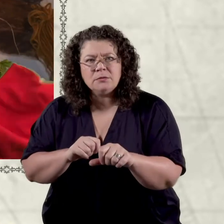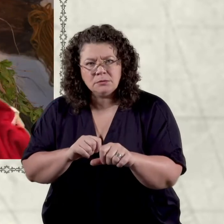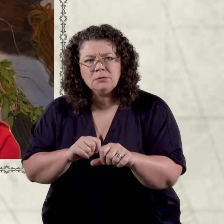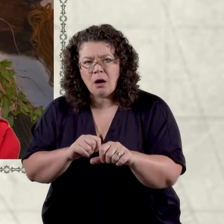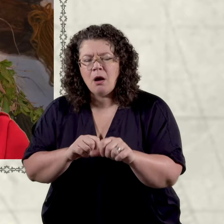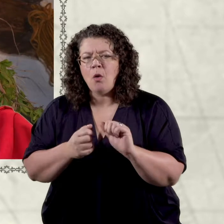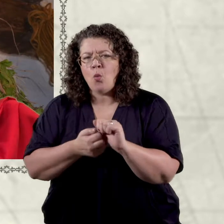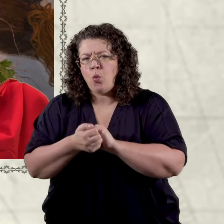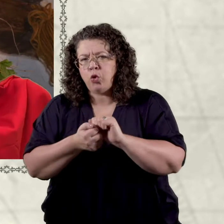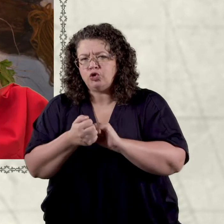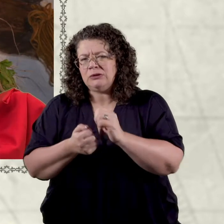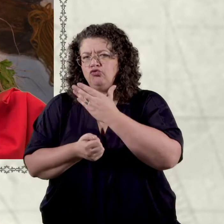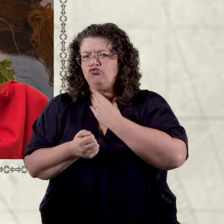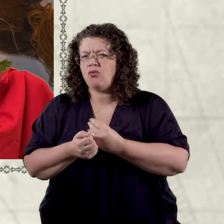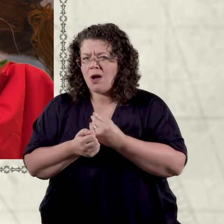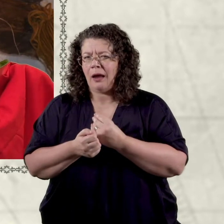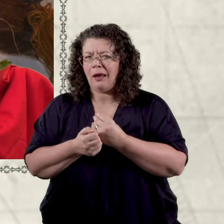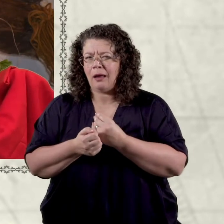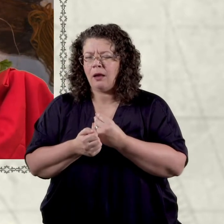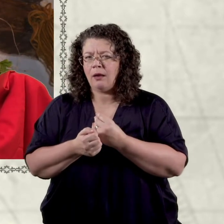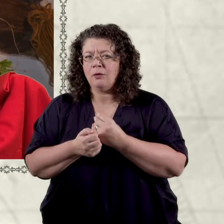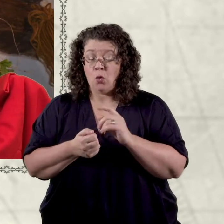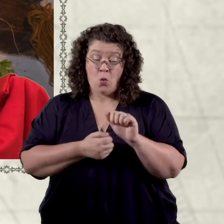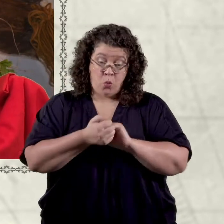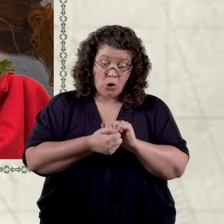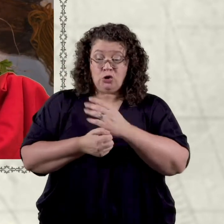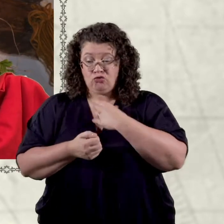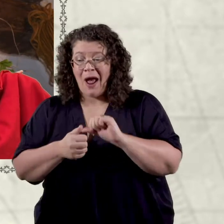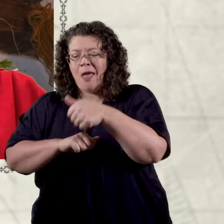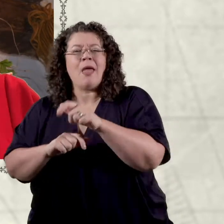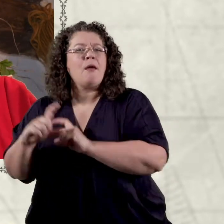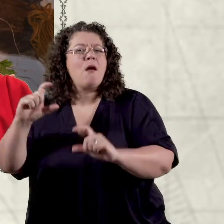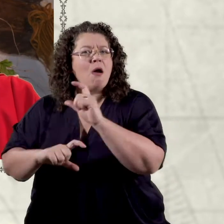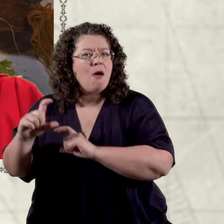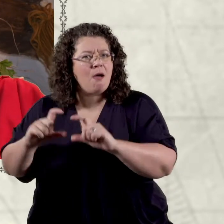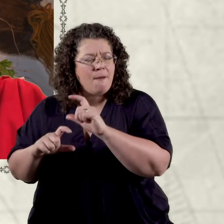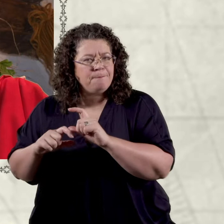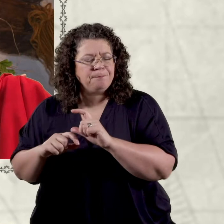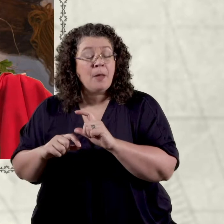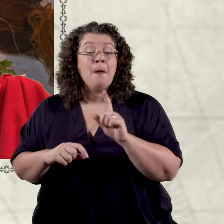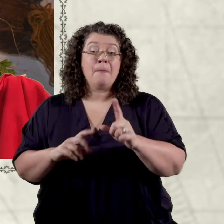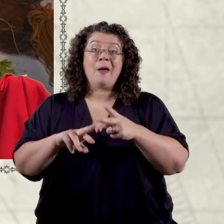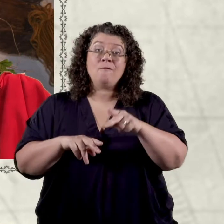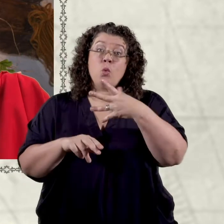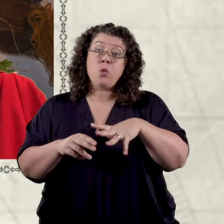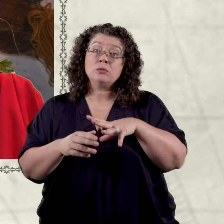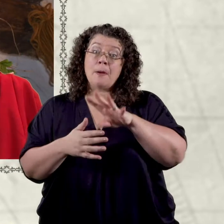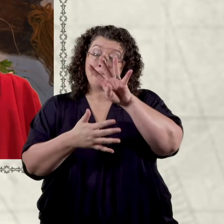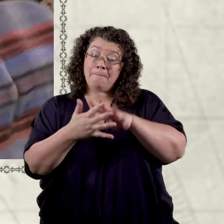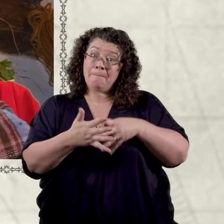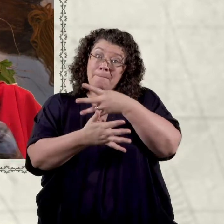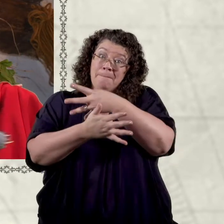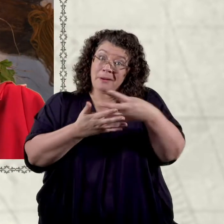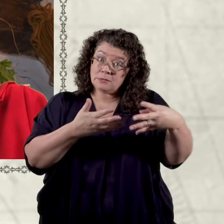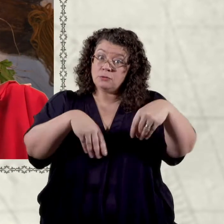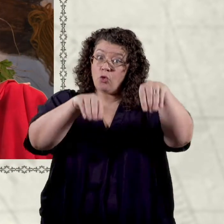you would colour it after the washing and drying process. But if you wanted a patterned